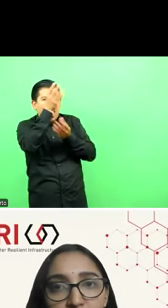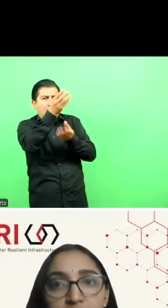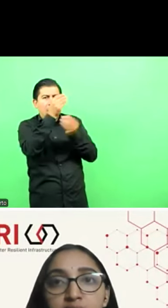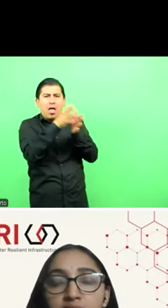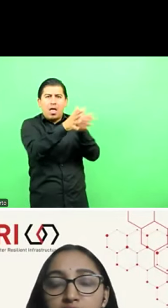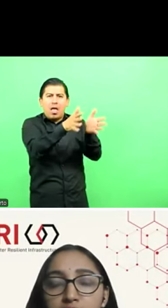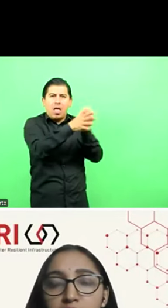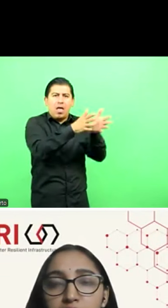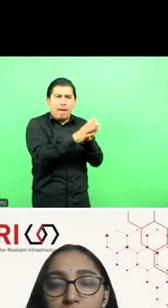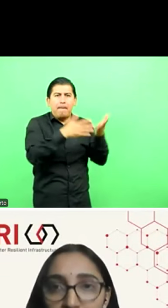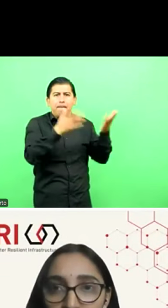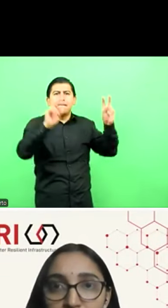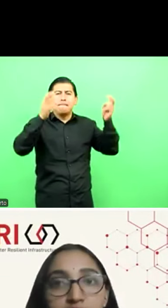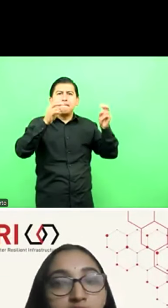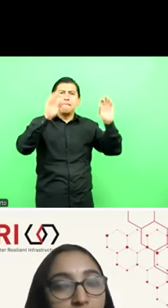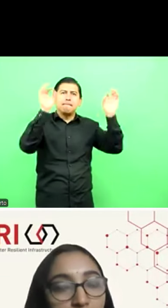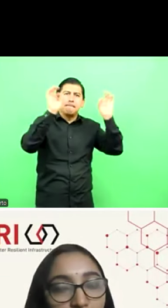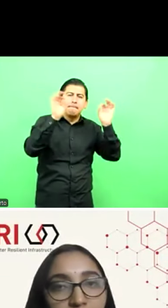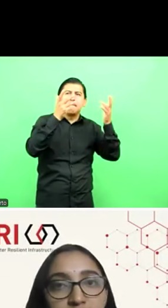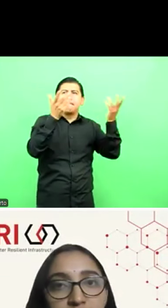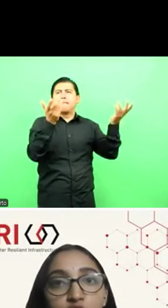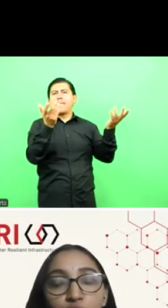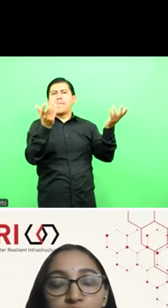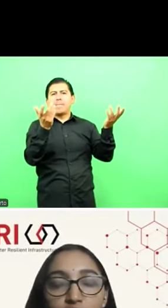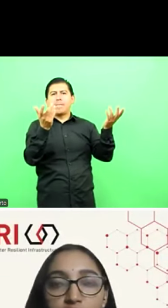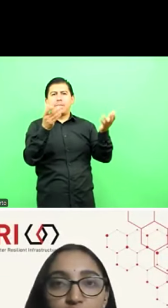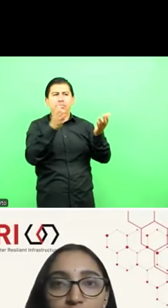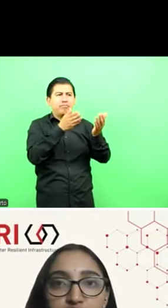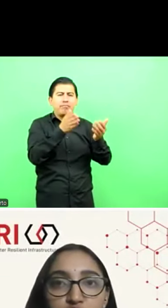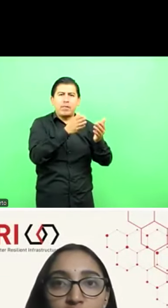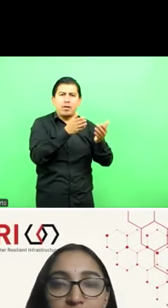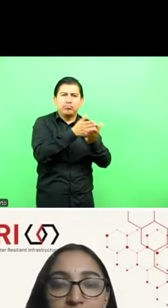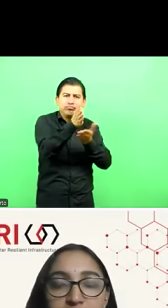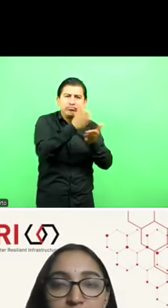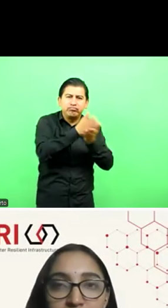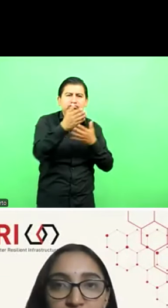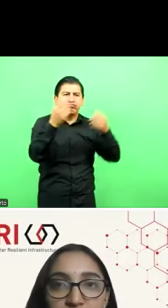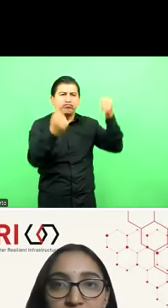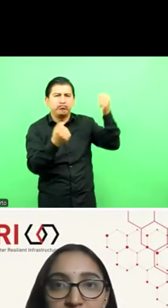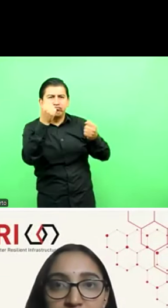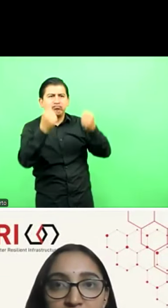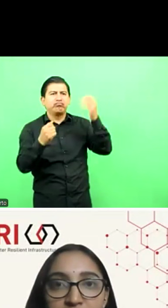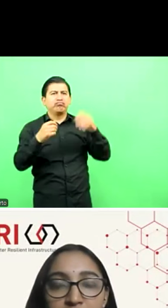transport, health, governance. We also have geographically